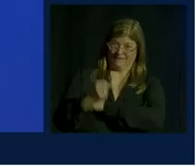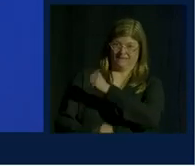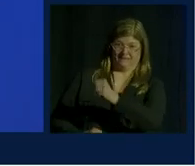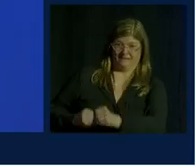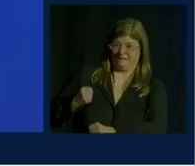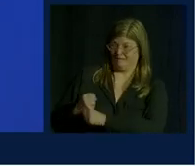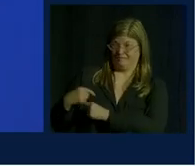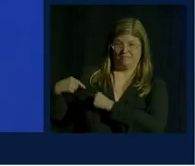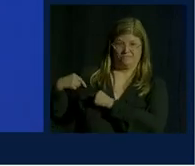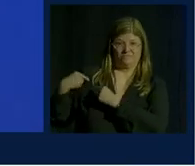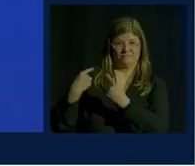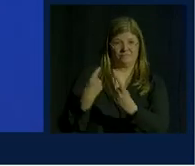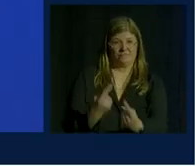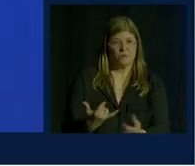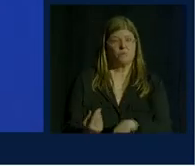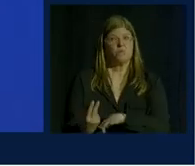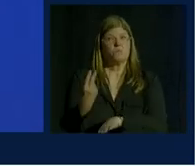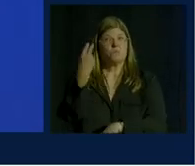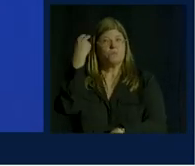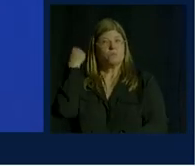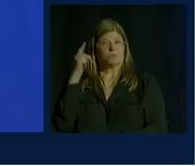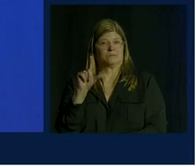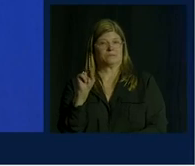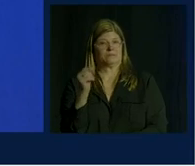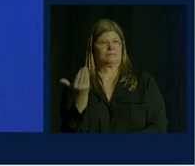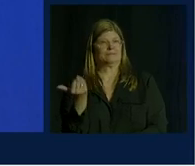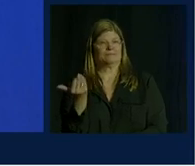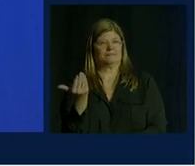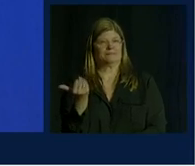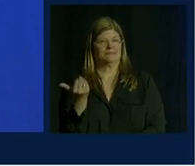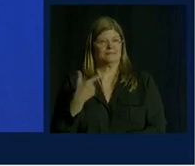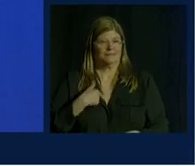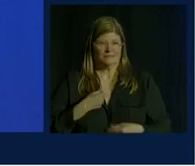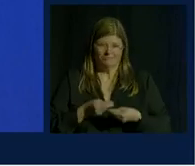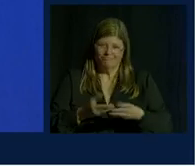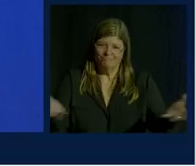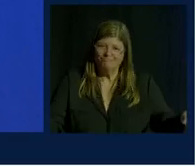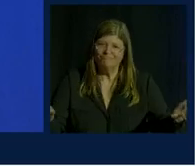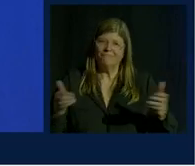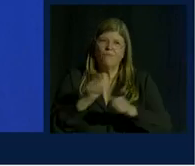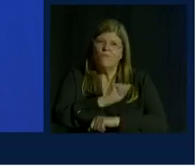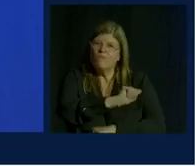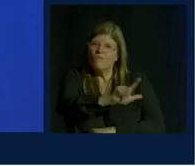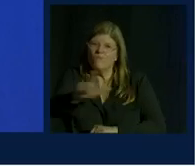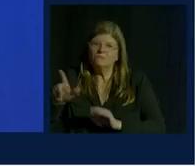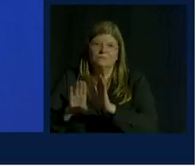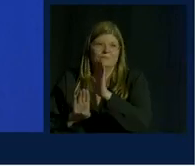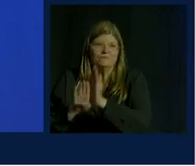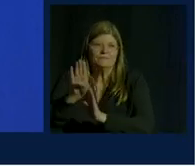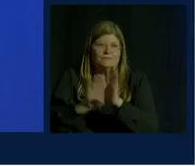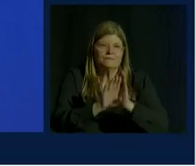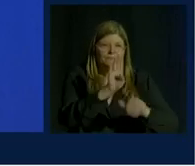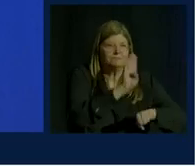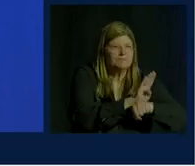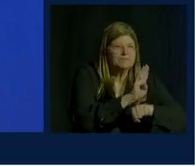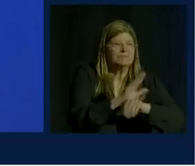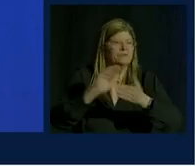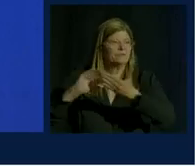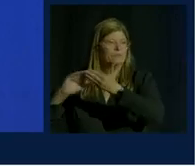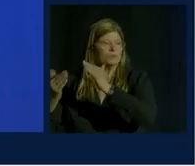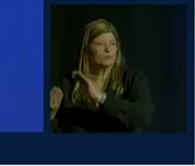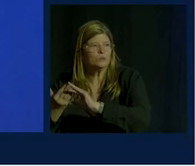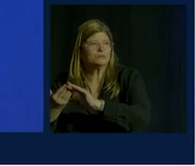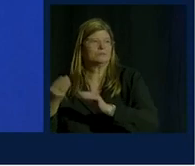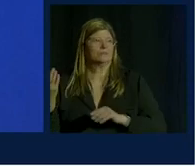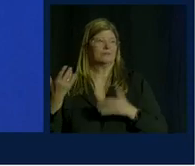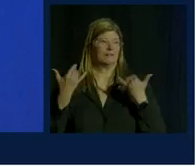to provide everyone in the development and business community a look at what's coming and how your business